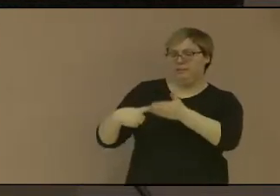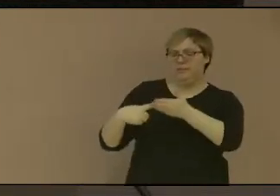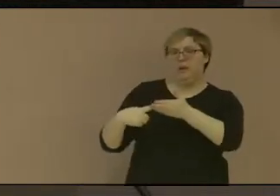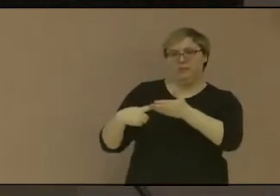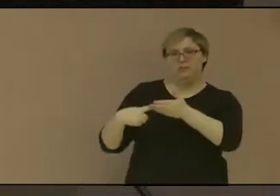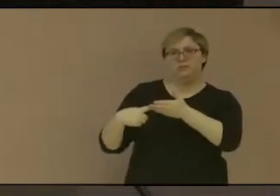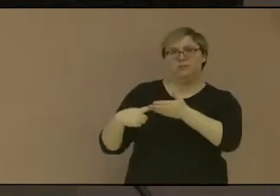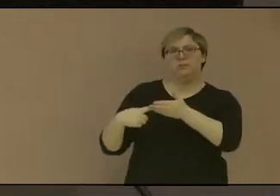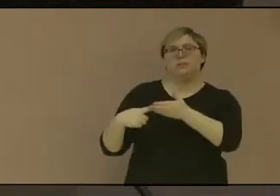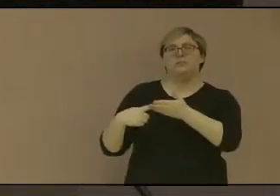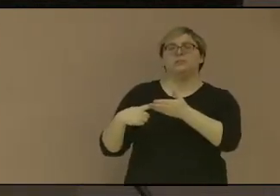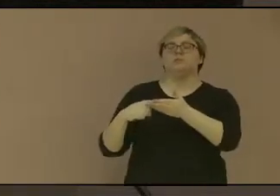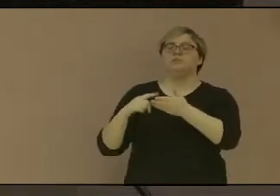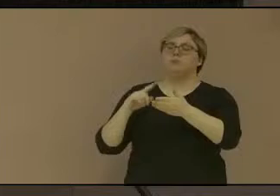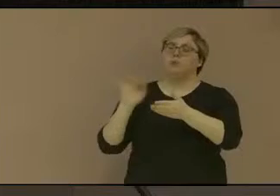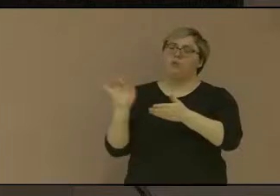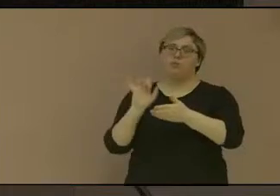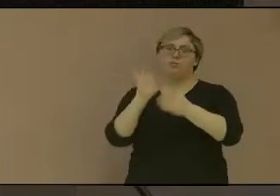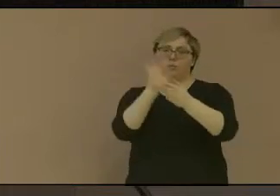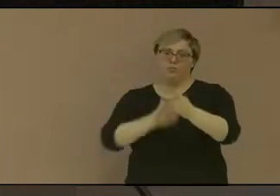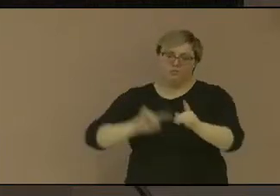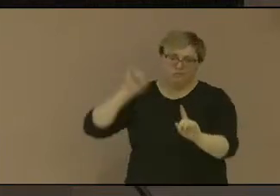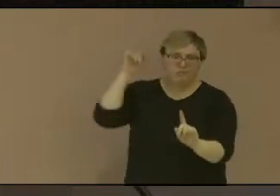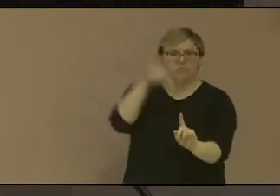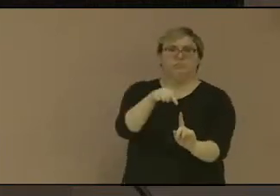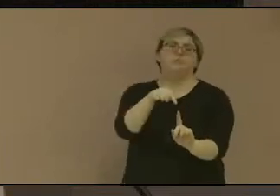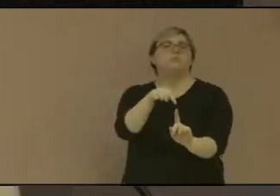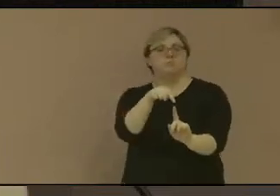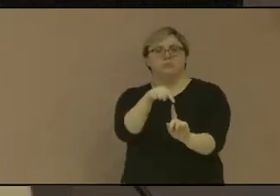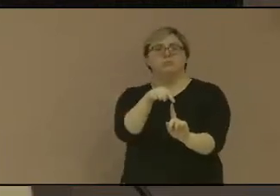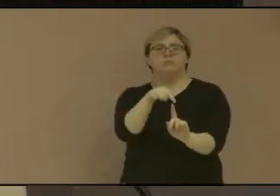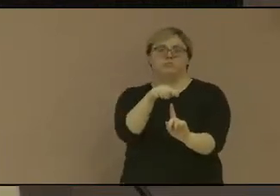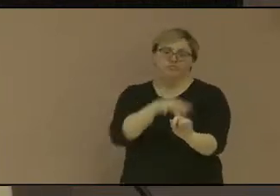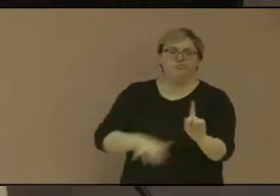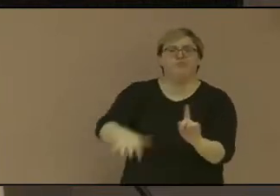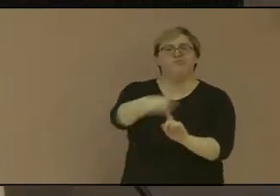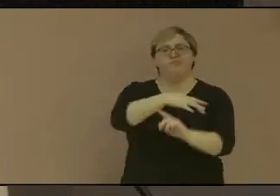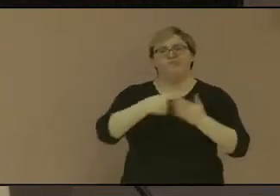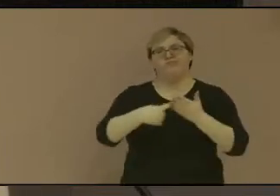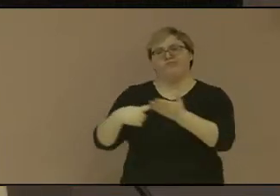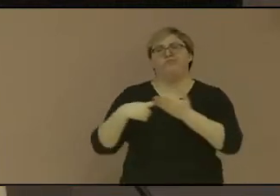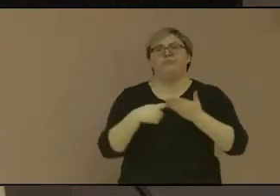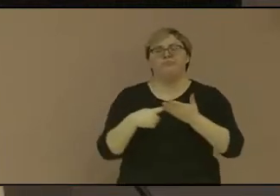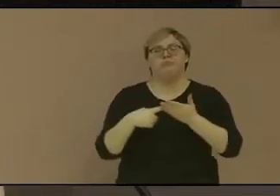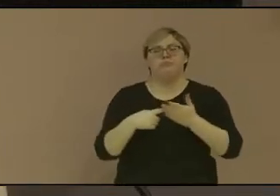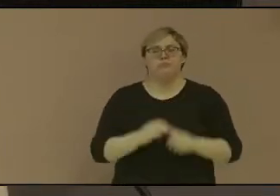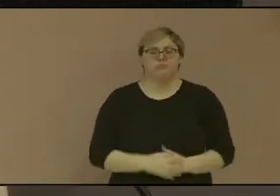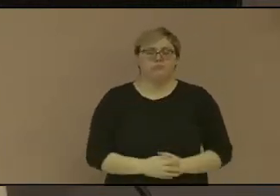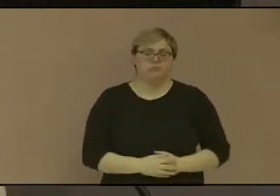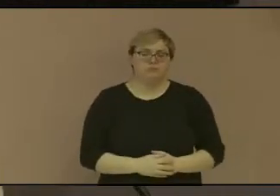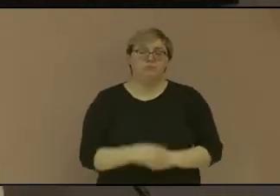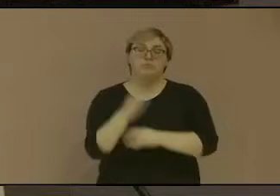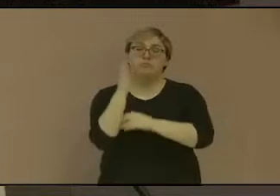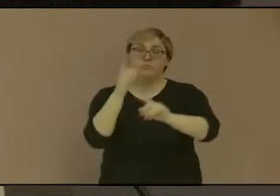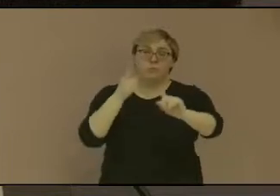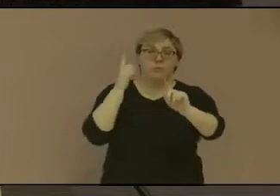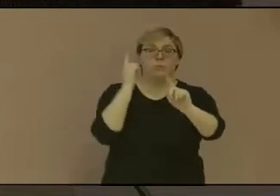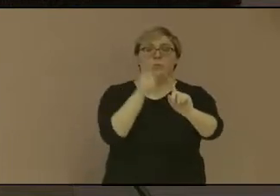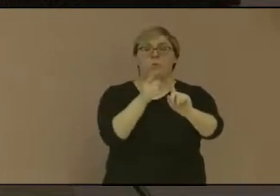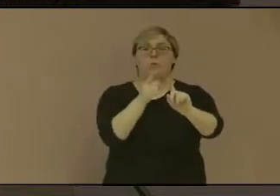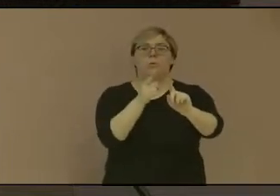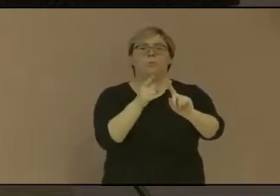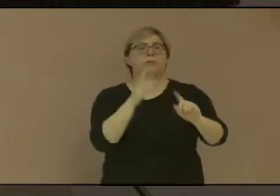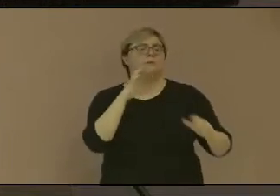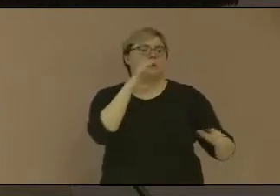and understood. The goal of the series has been to challenge assumptions, amplify marginalized voices,